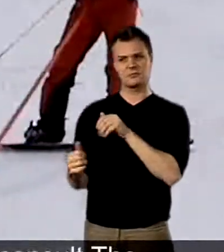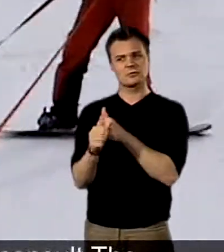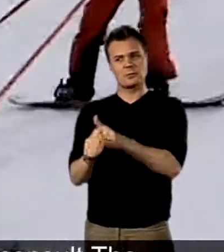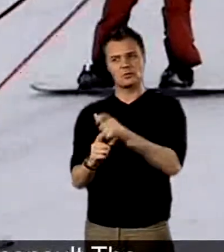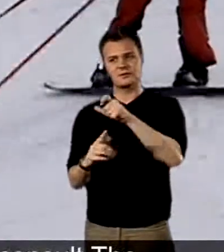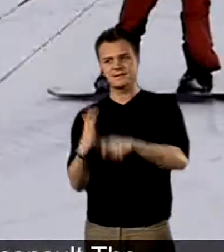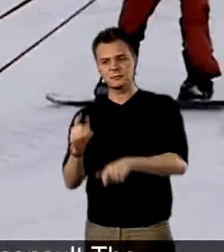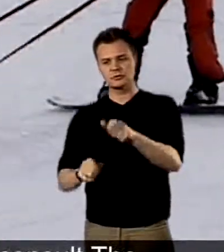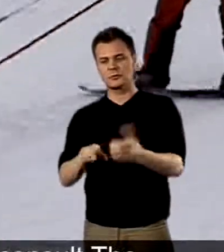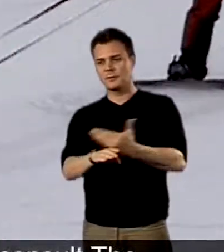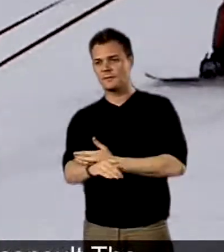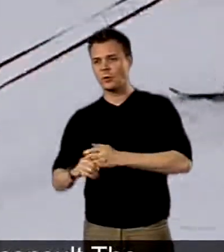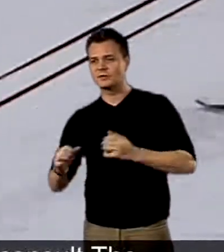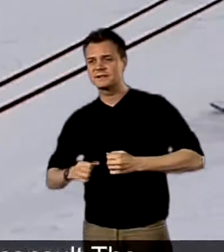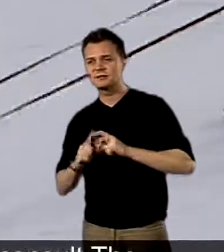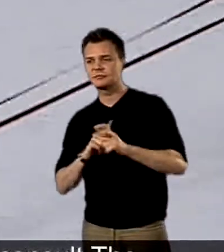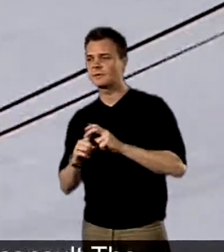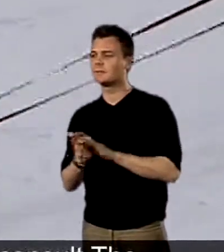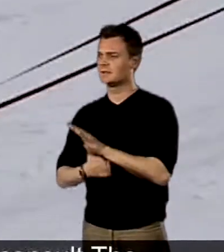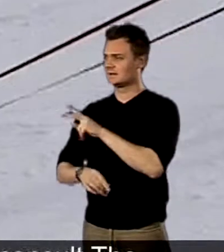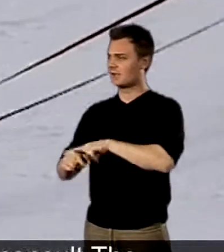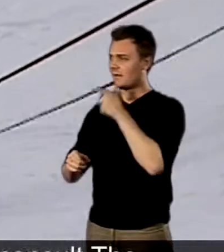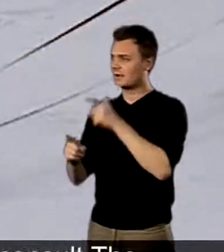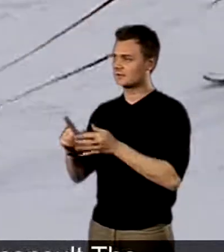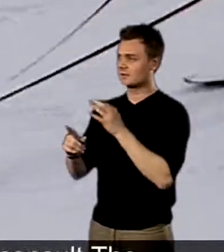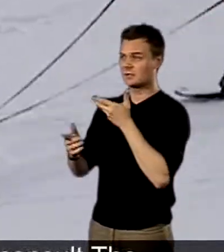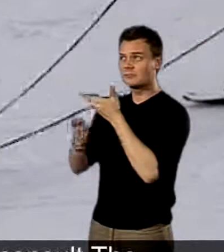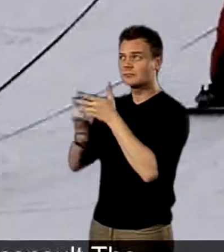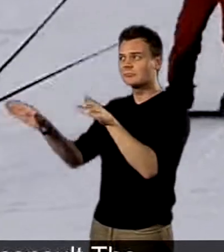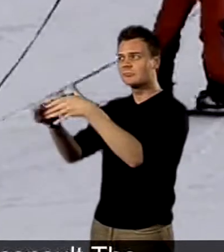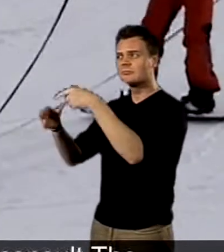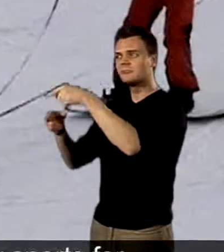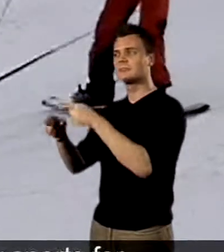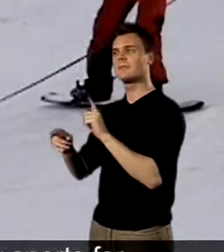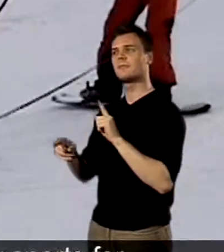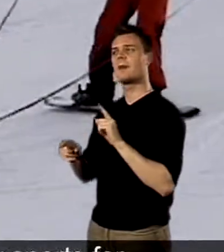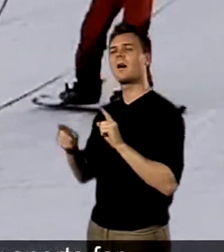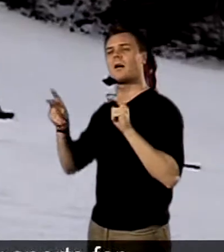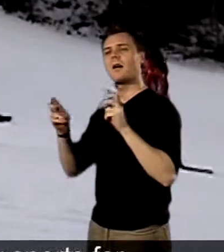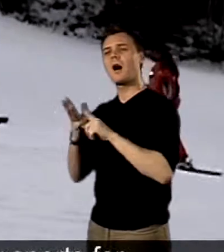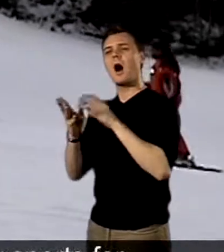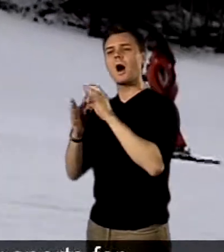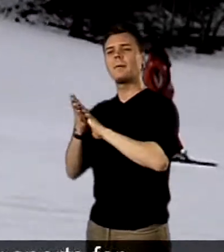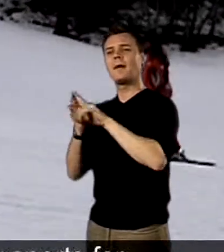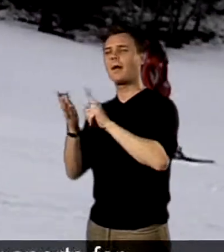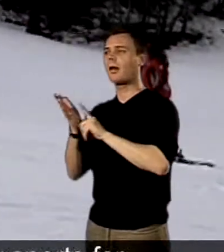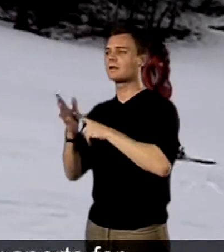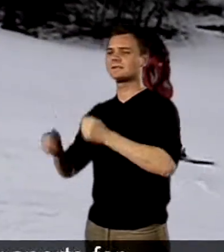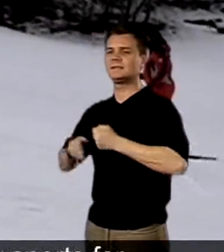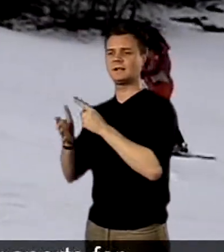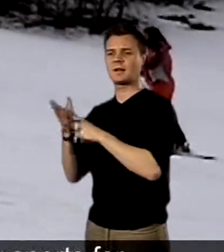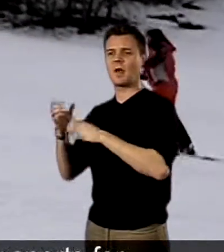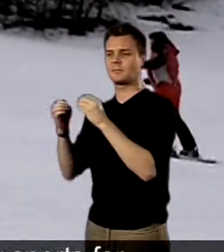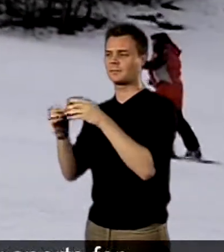skiing trips is for staff to consult the Uphill Skiing Club, a club which provides information and advice on snow sports